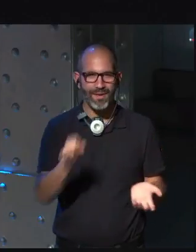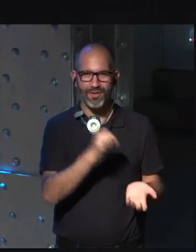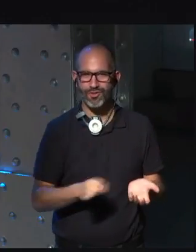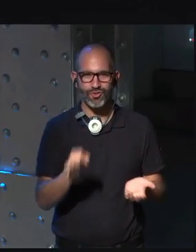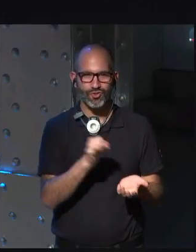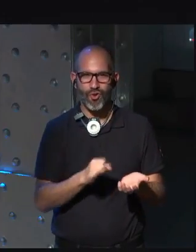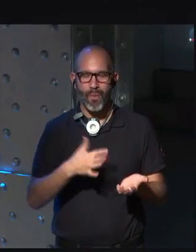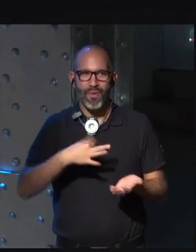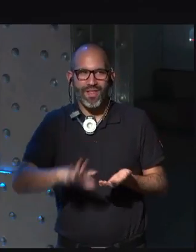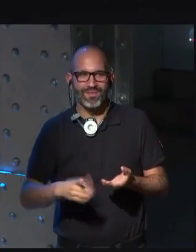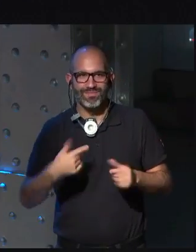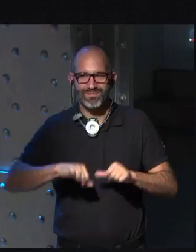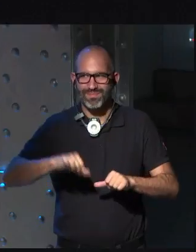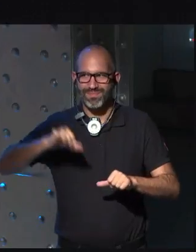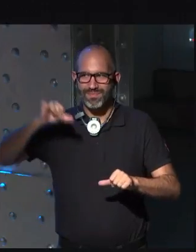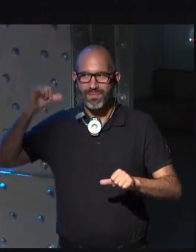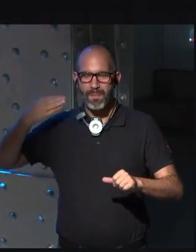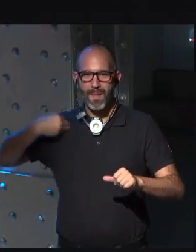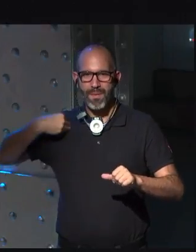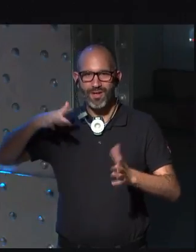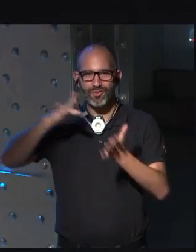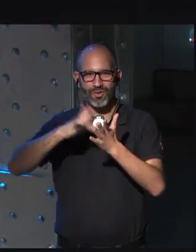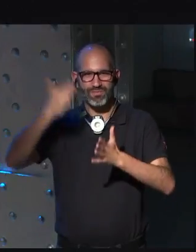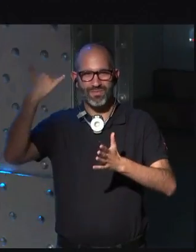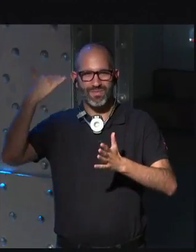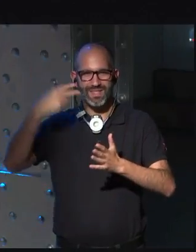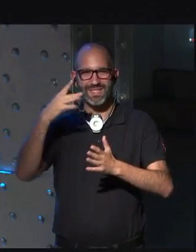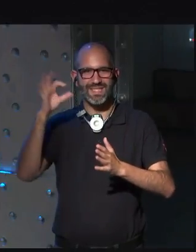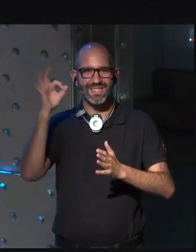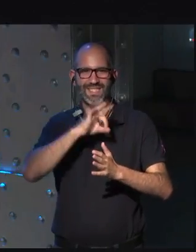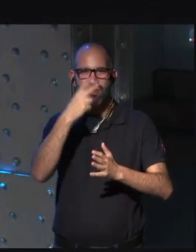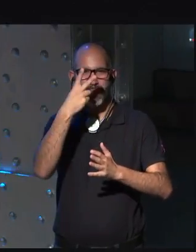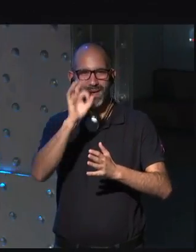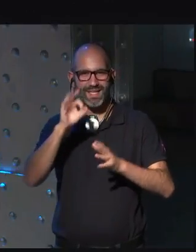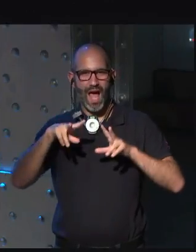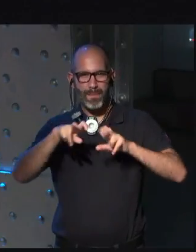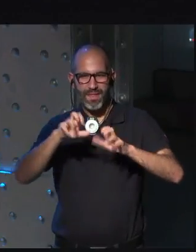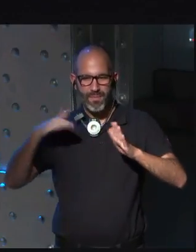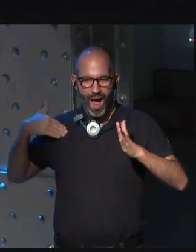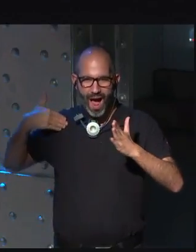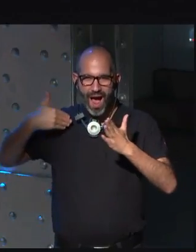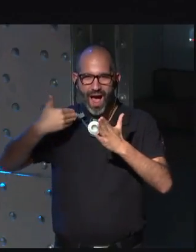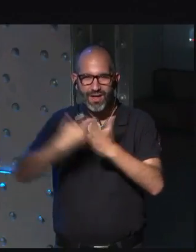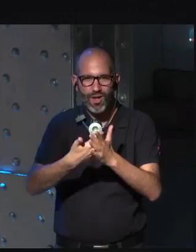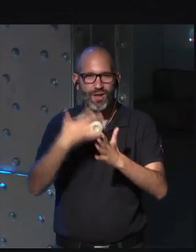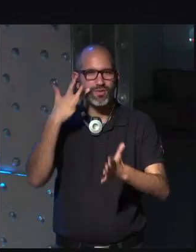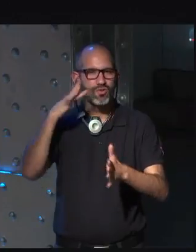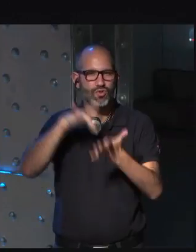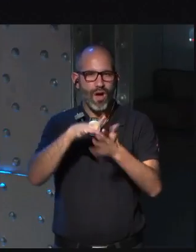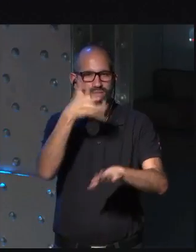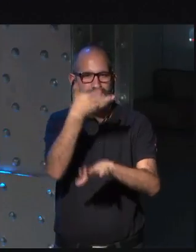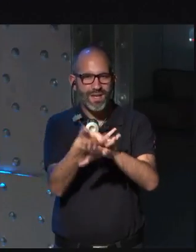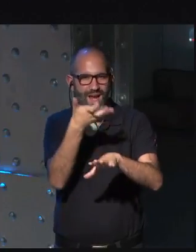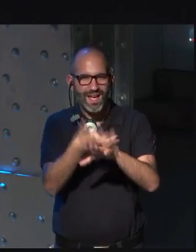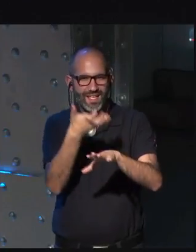early hi-fi recordings on magnetic tape, because I really think that was a big leap forward. Again, even though a lot of the artists